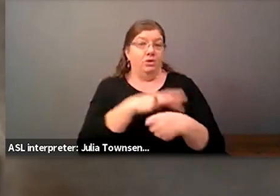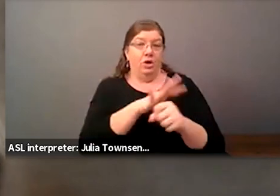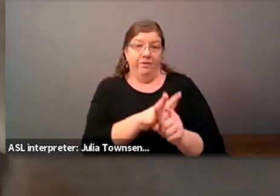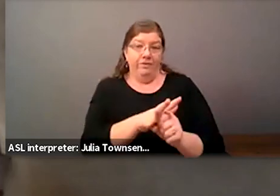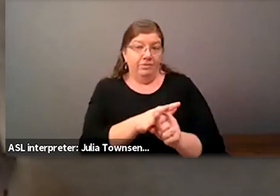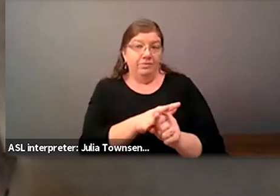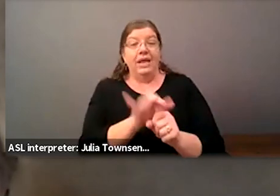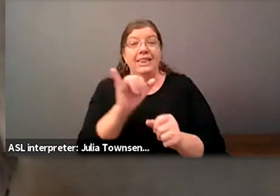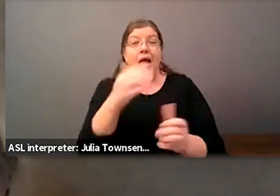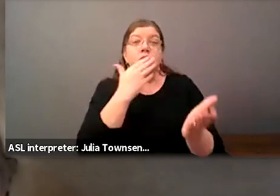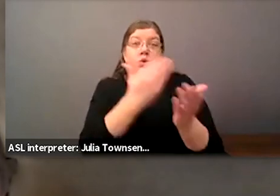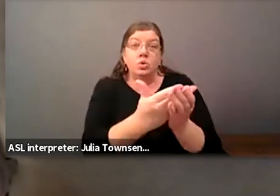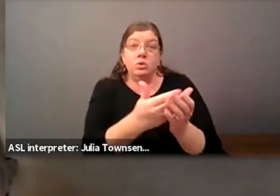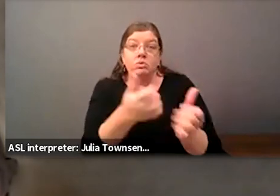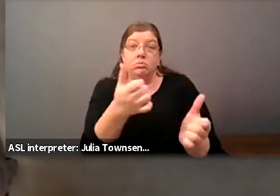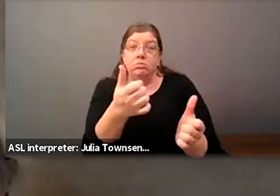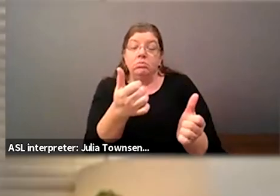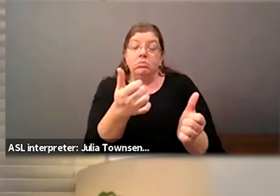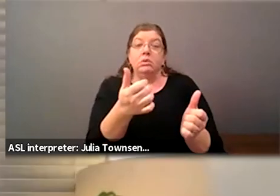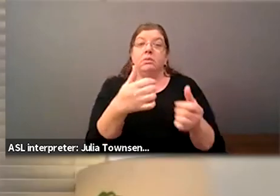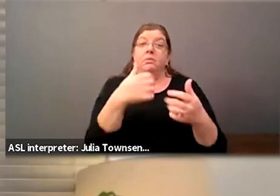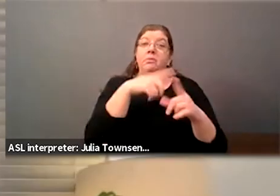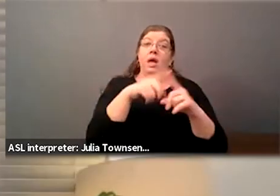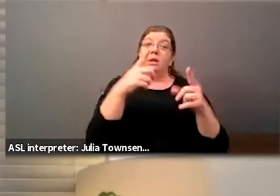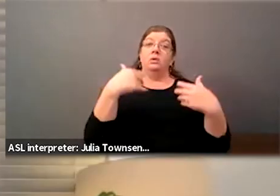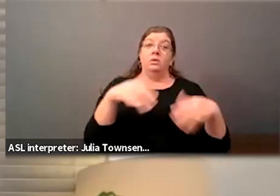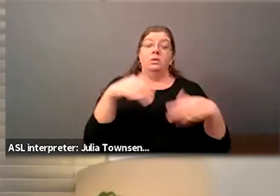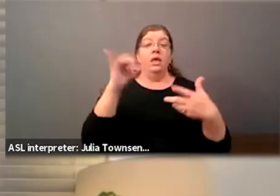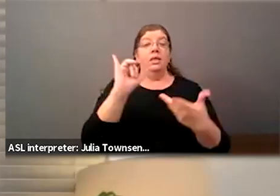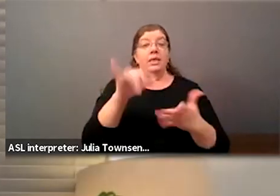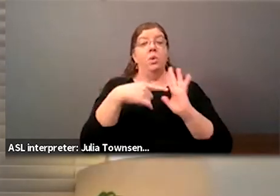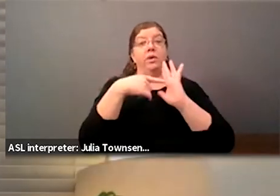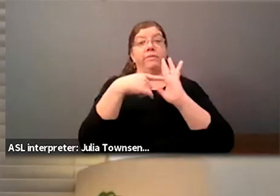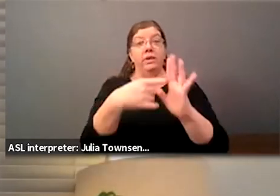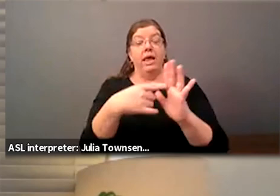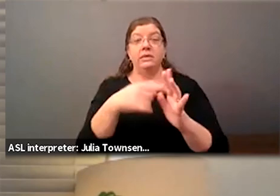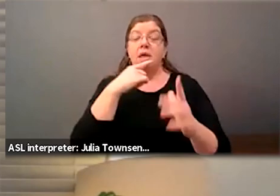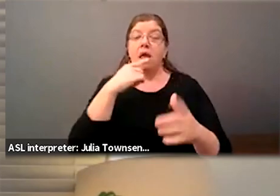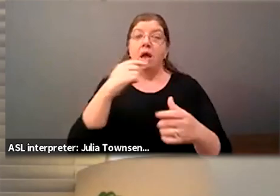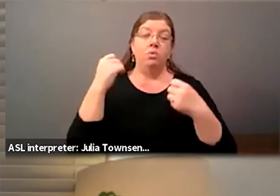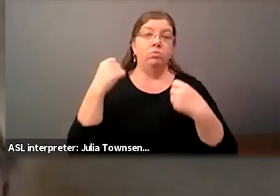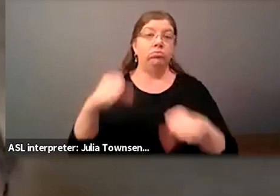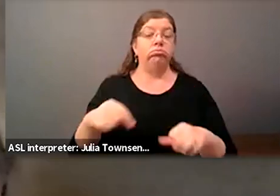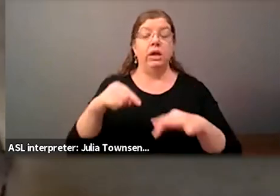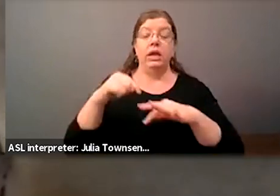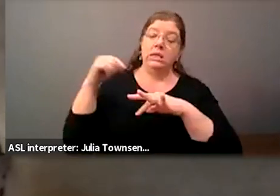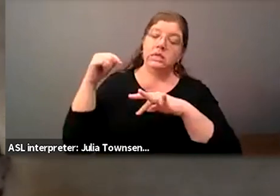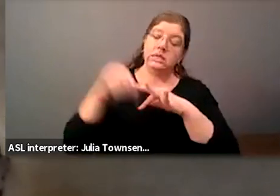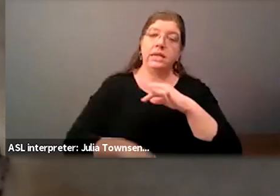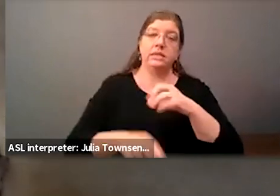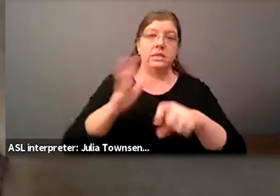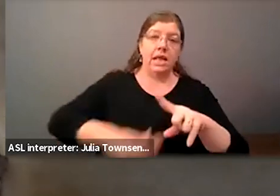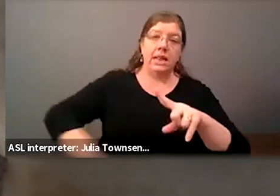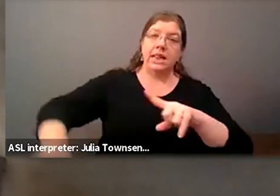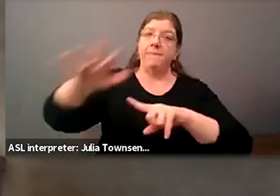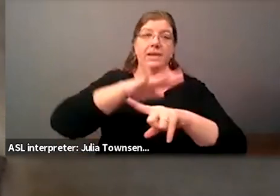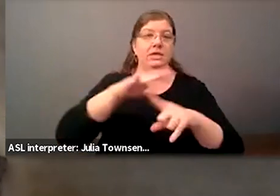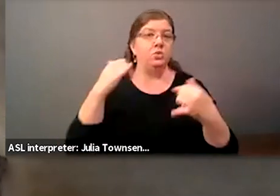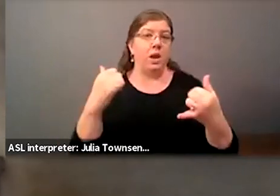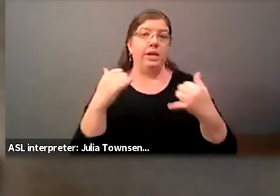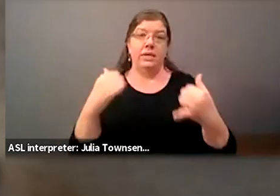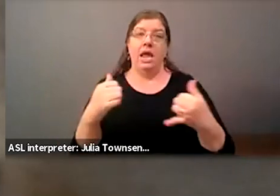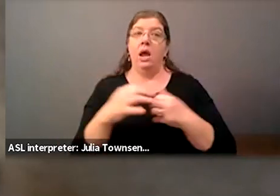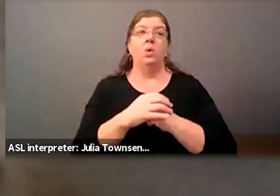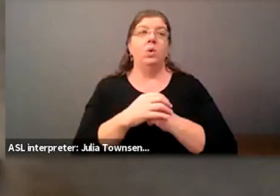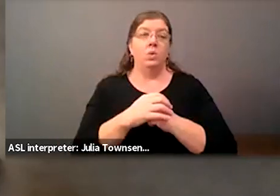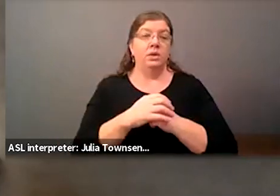which is a good thing uh but it reflects how intense uh the climate is right now and so i just wanna